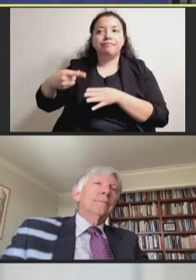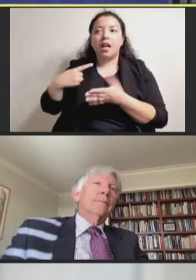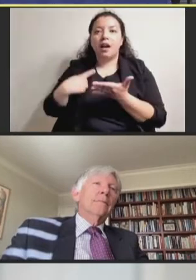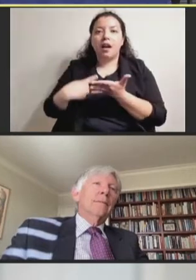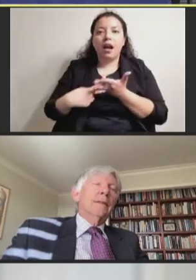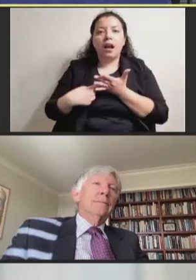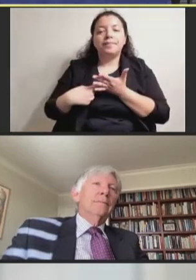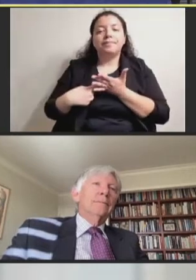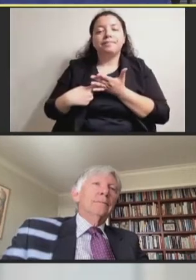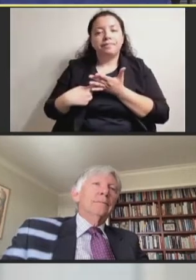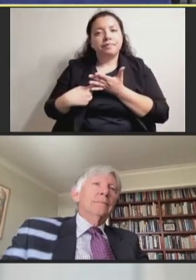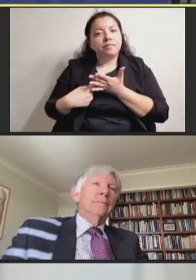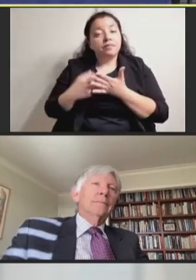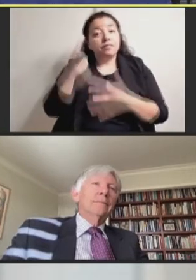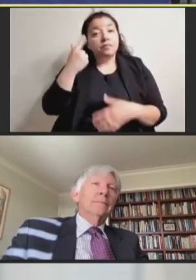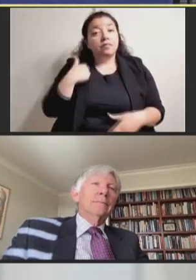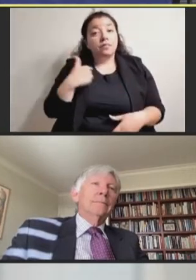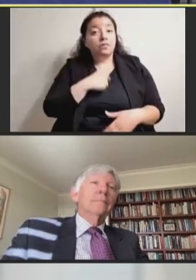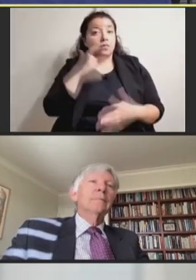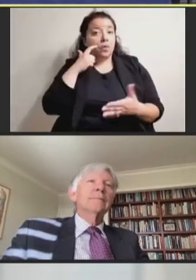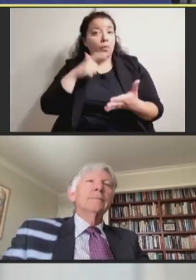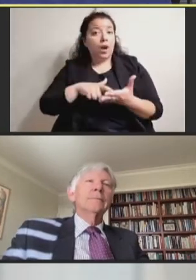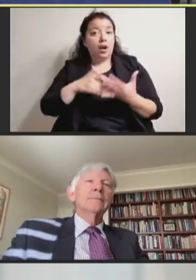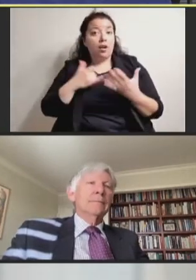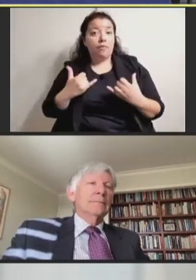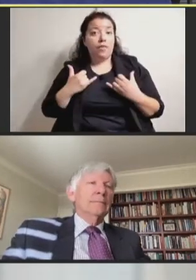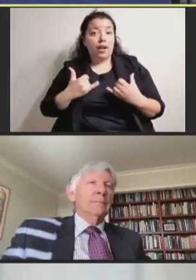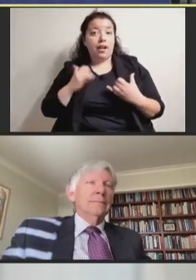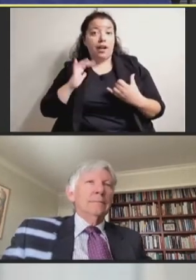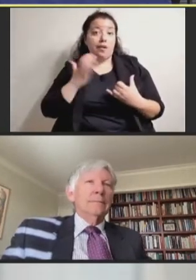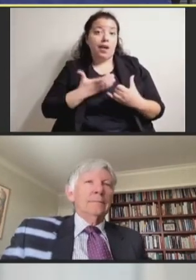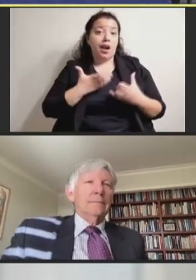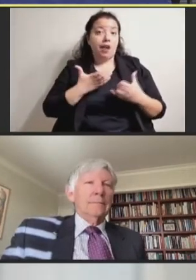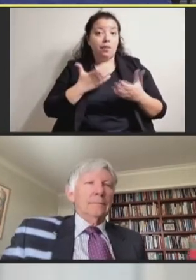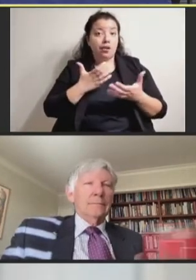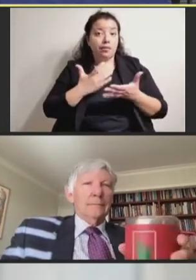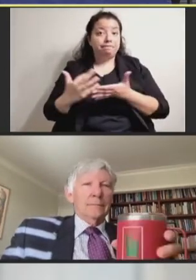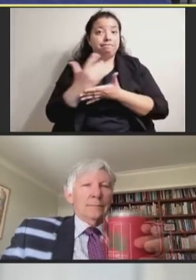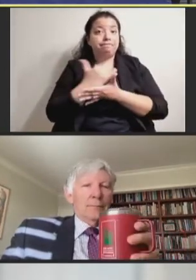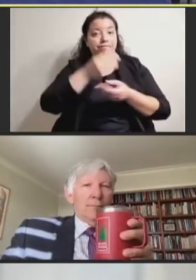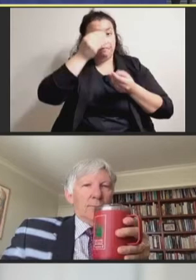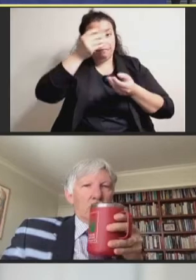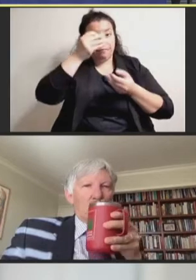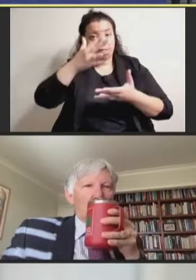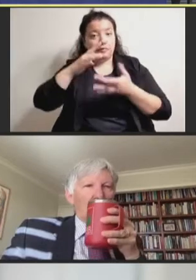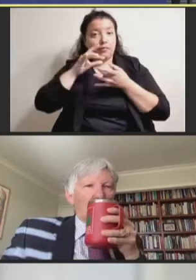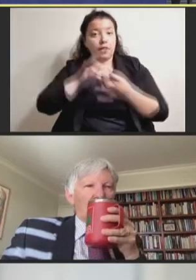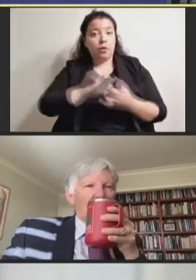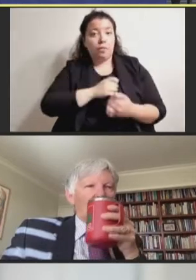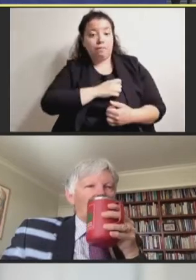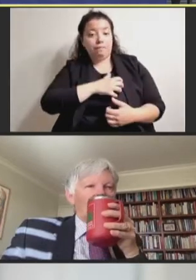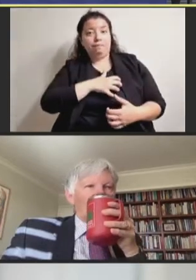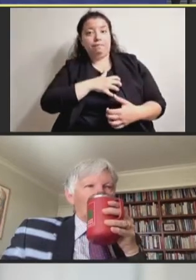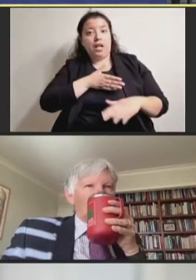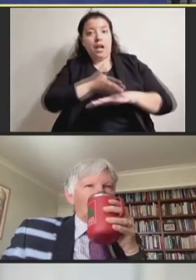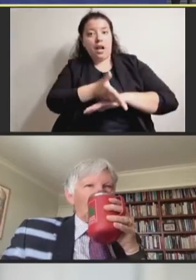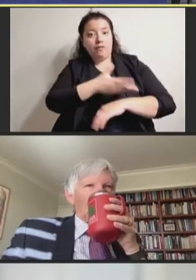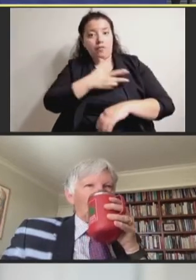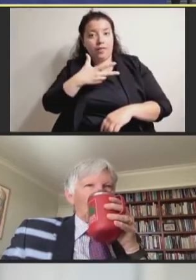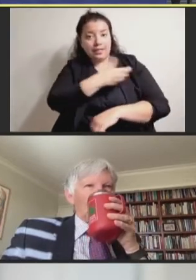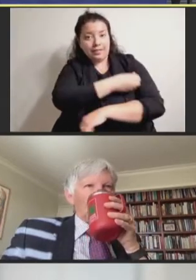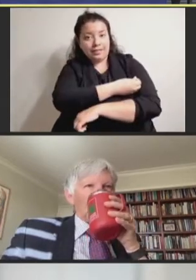We recognize that at least our data to this point is that myocarditis following vaccination appears to be a bit of a different